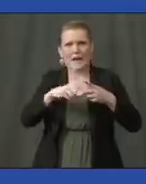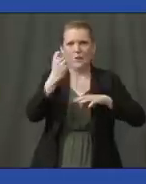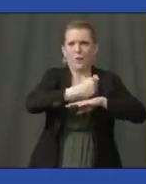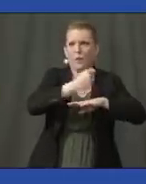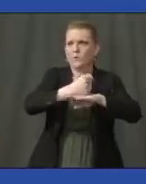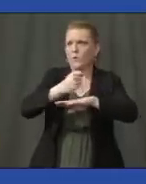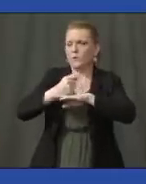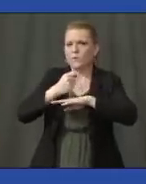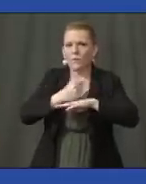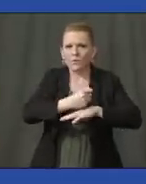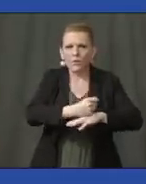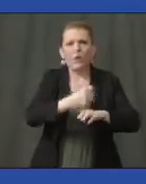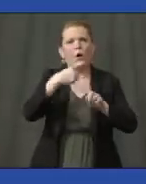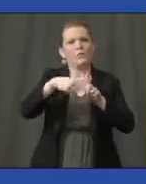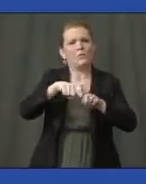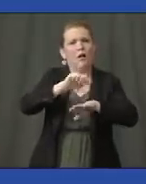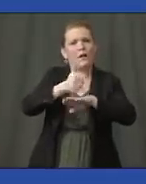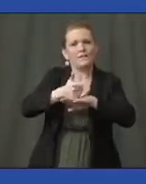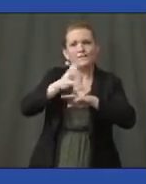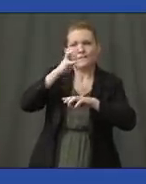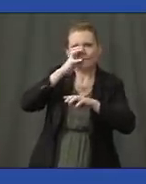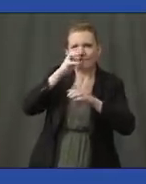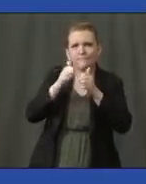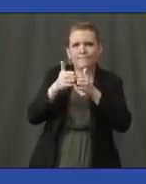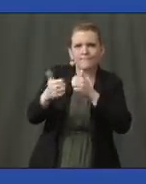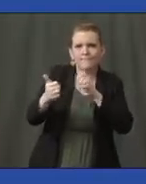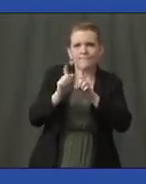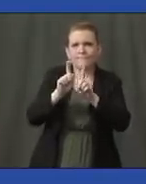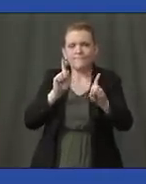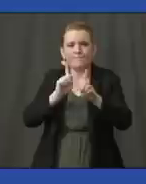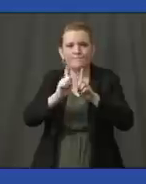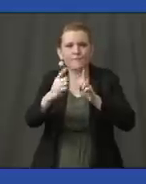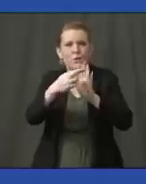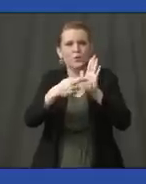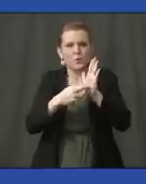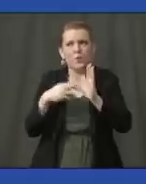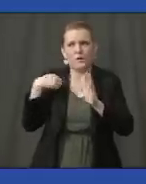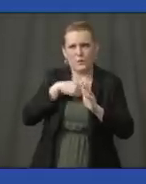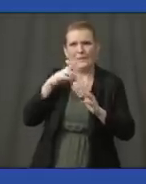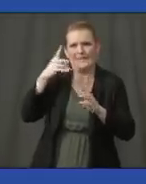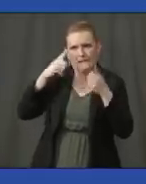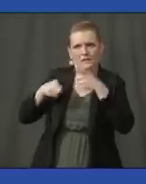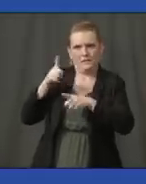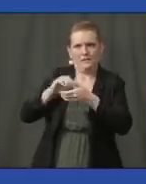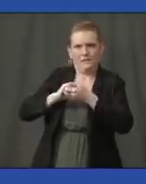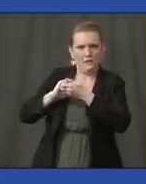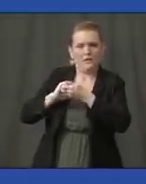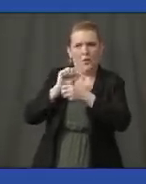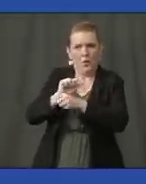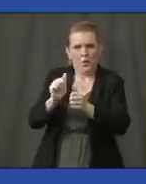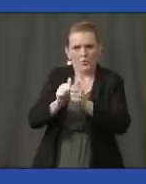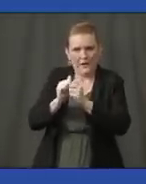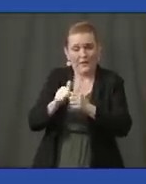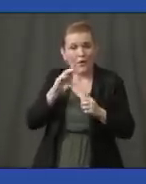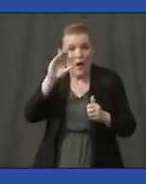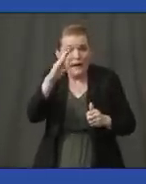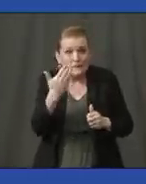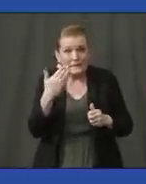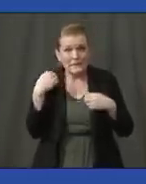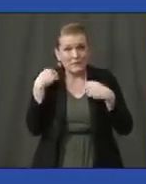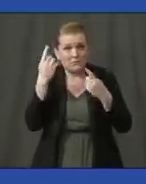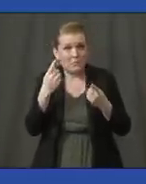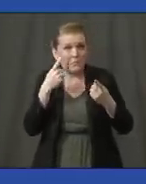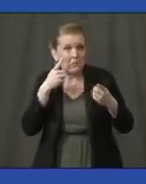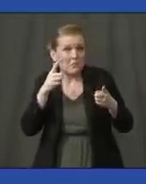distancing to limit the spread of the virus. And so far, it looks like that social distancing is working. And it also